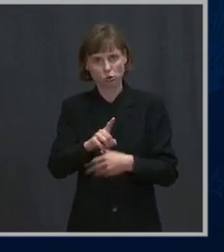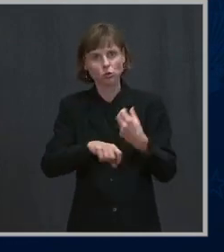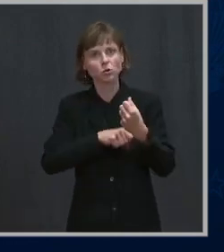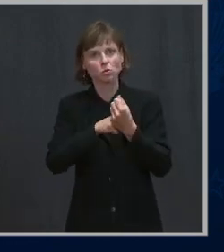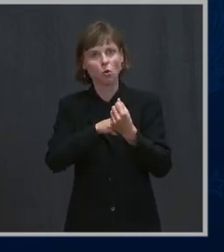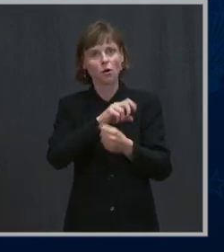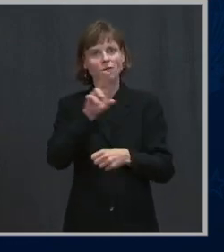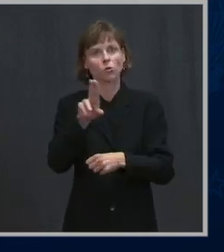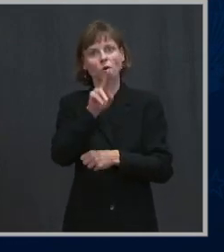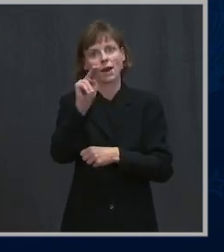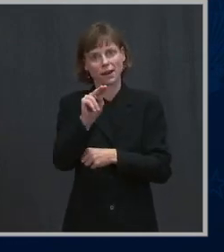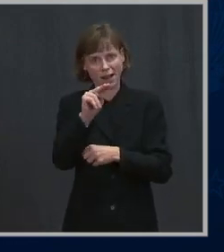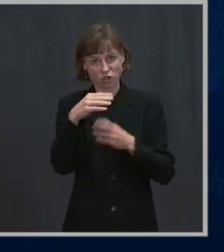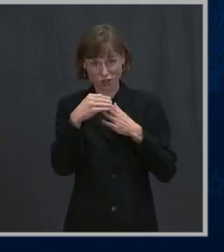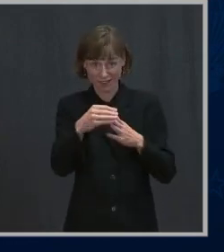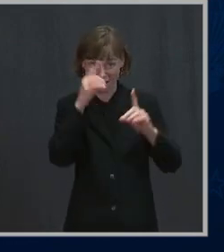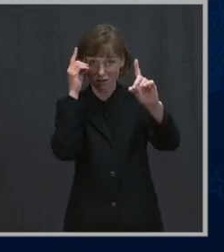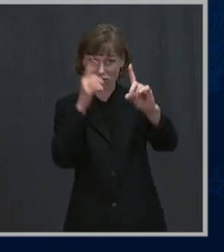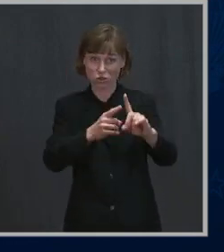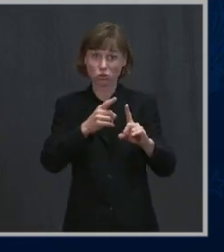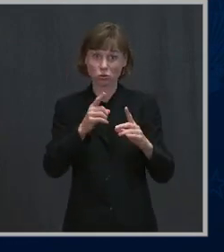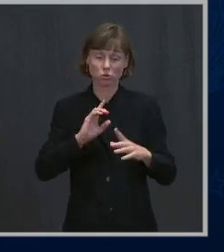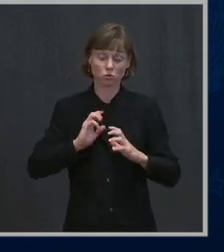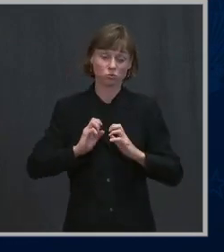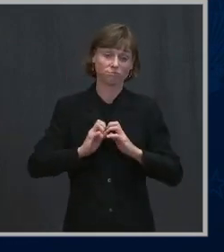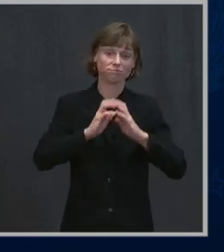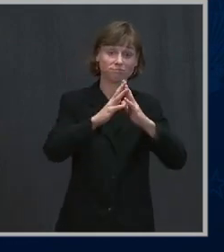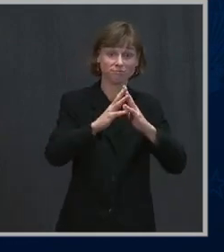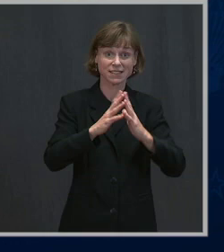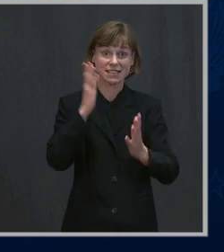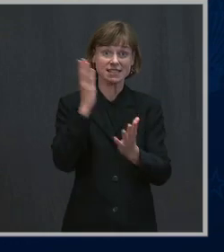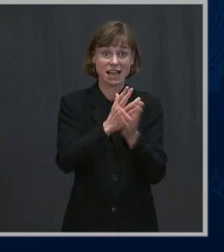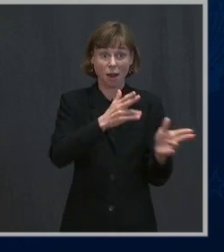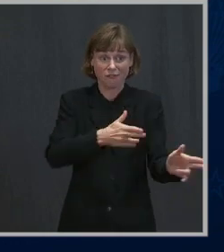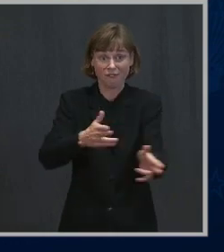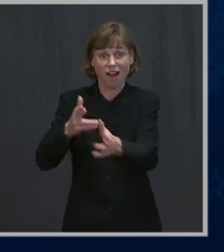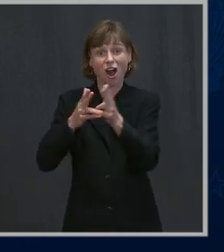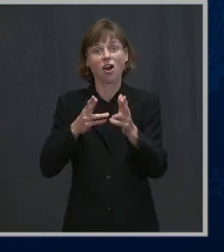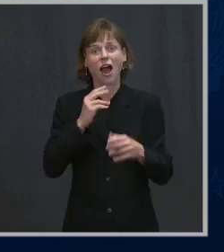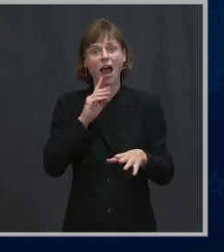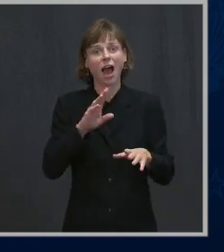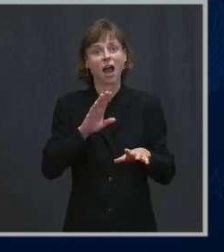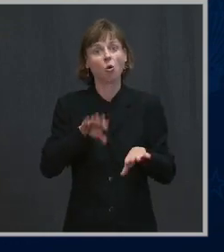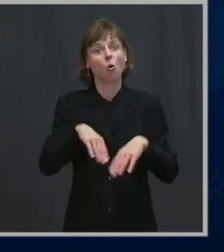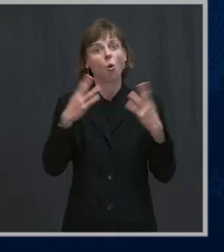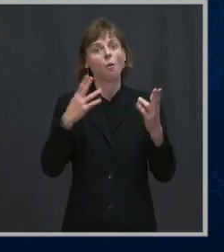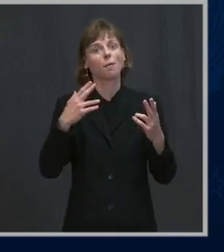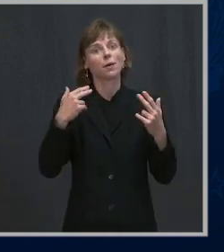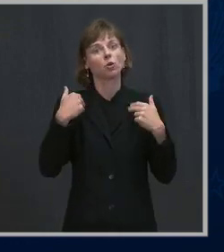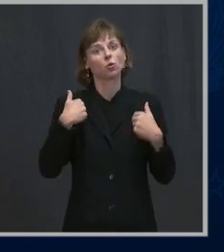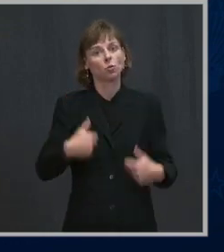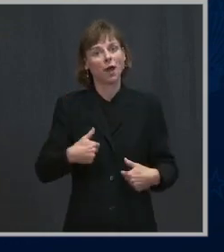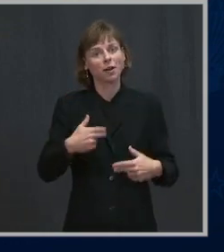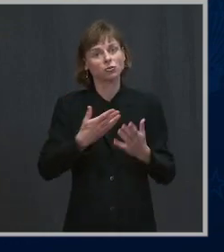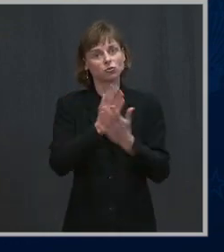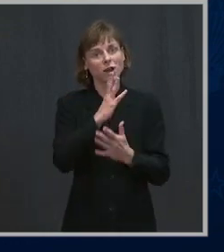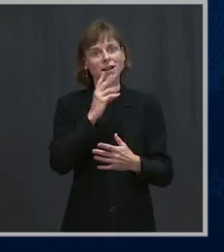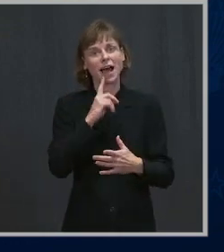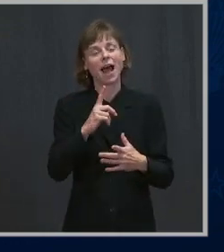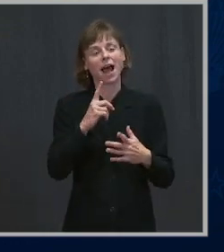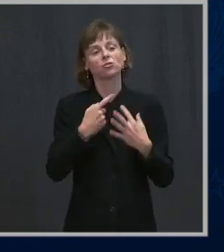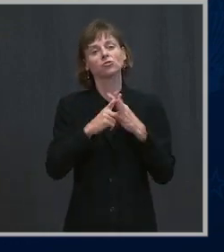nations led initiative to impose a ceasefire open humanitarian challenges and restore long dormant peace